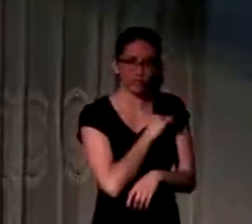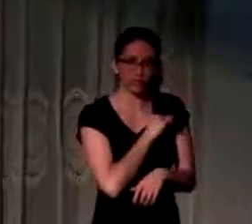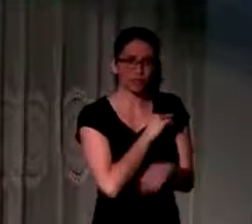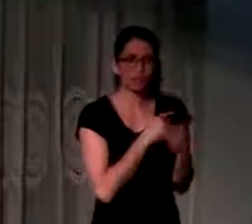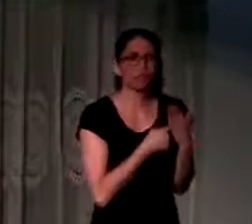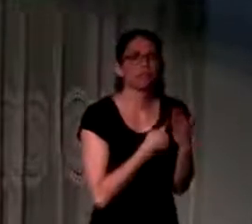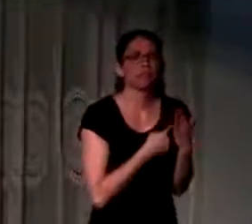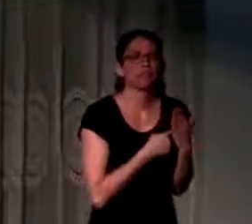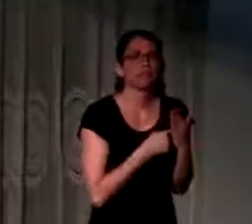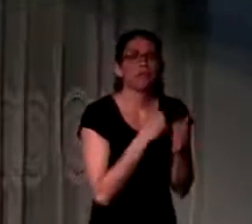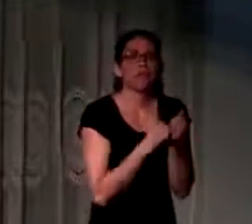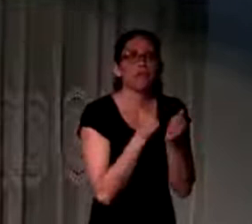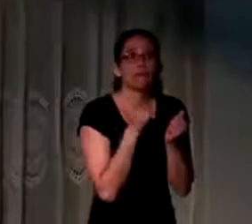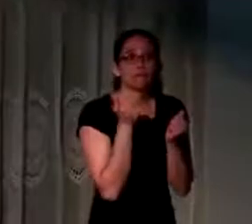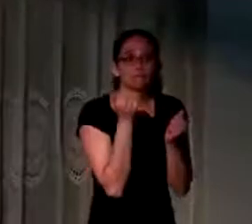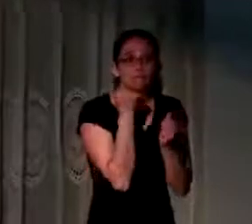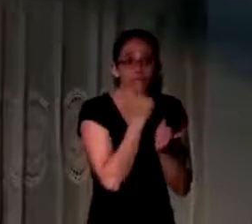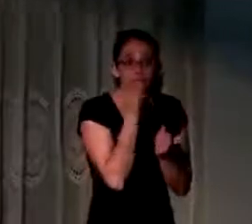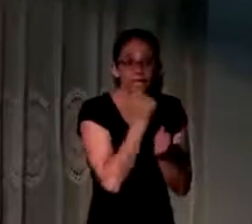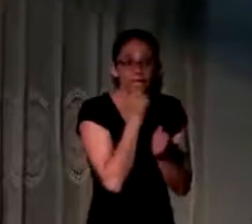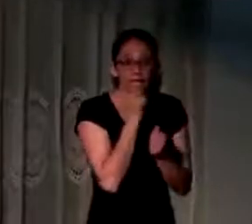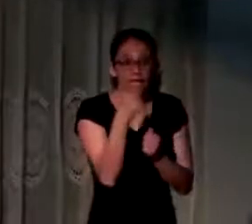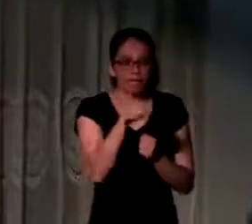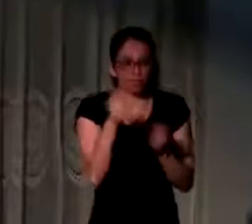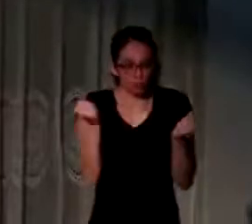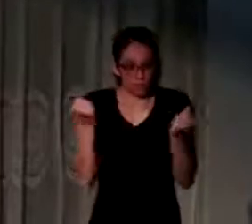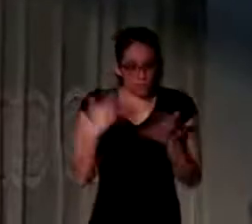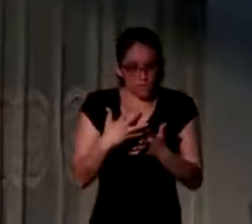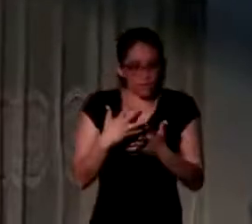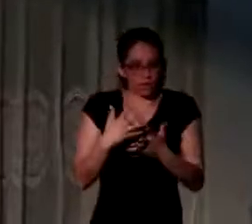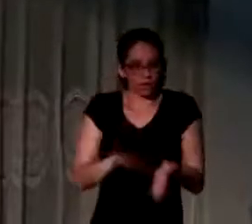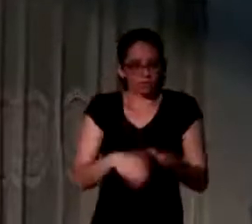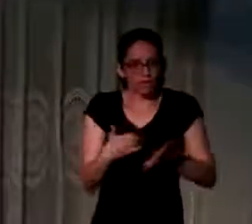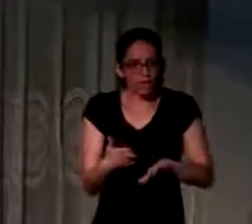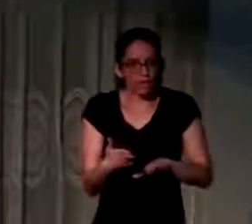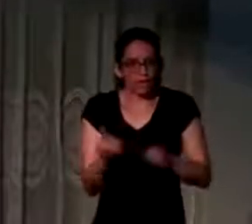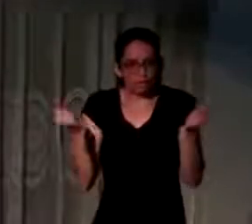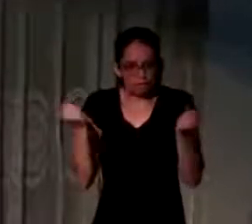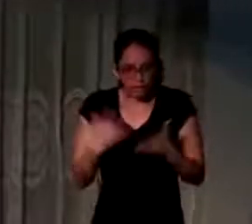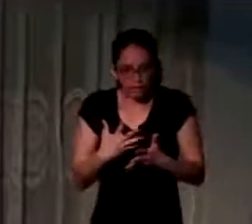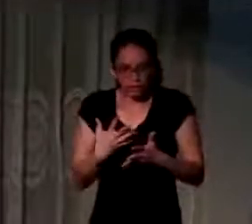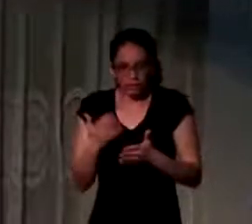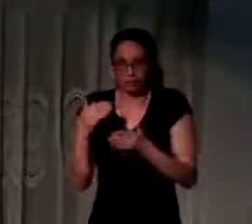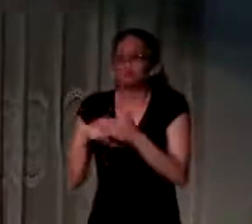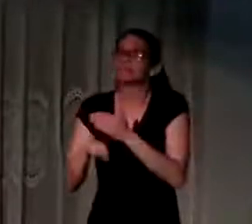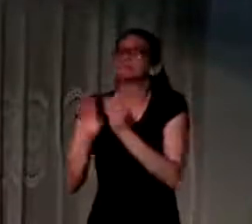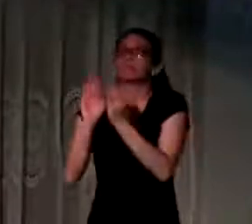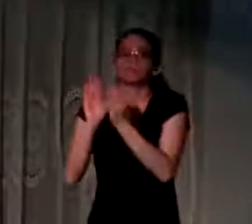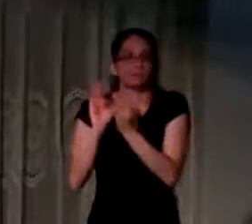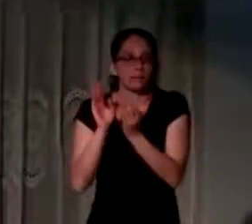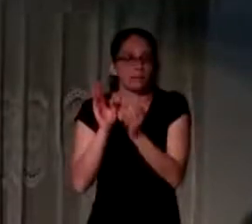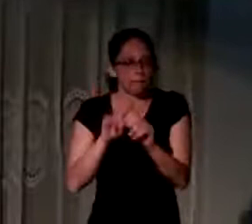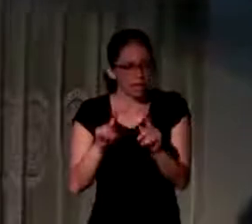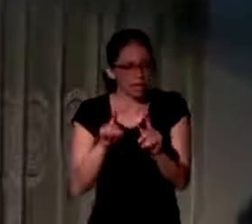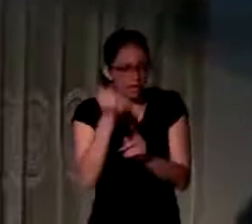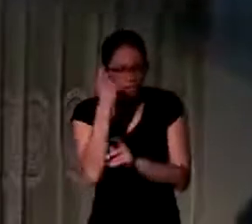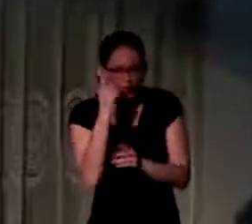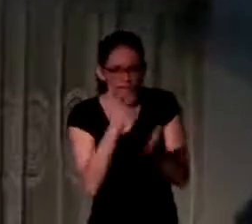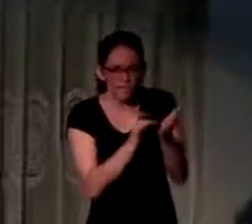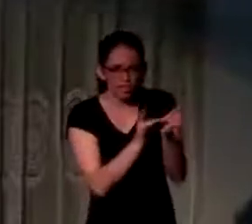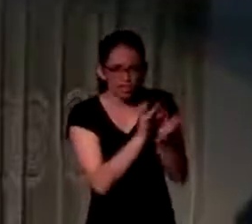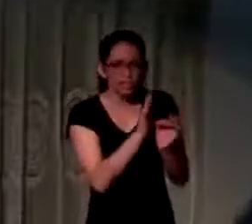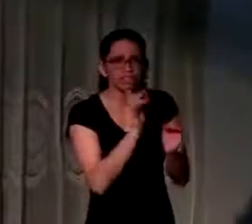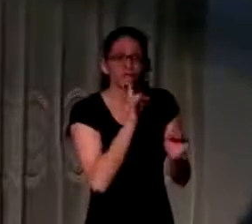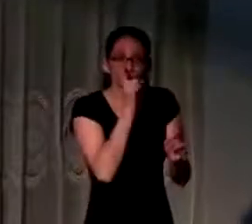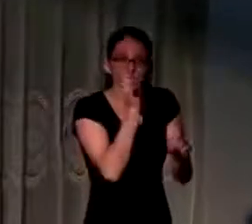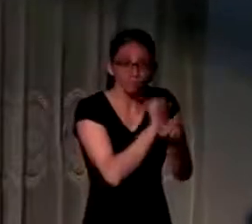judgment. But if Christ is risen, he has proven, he has shown all the promises are